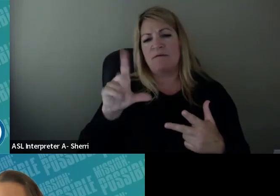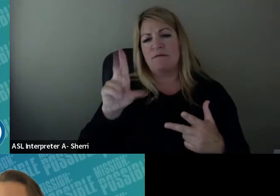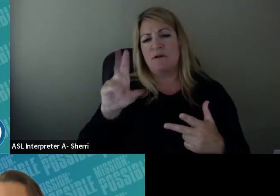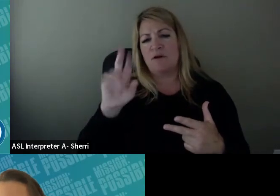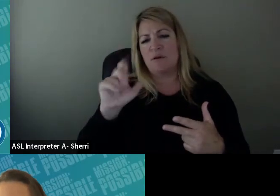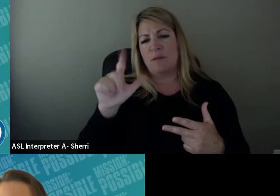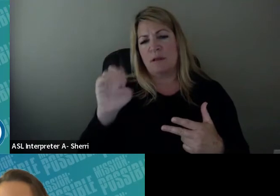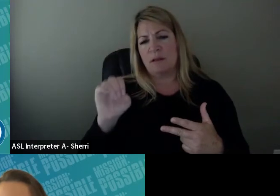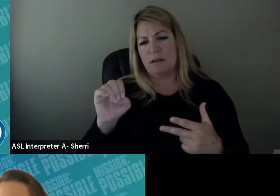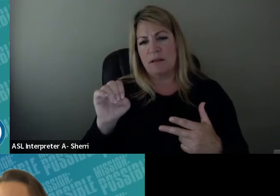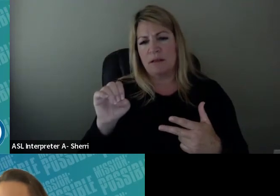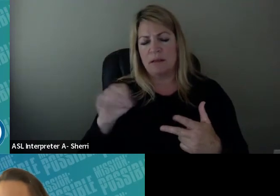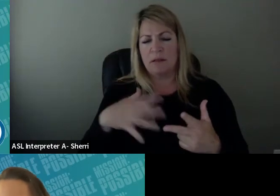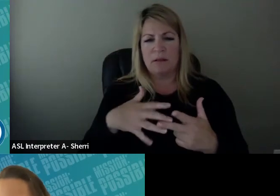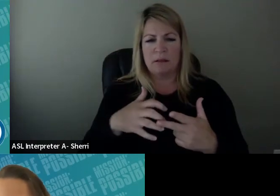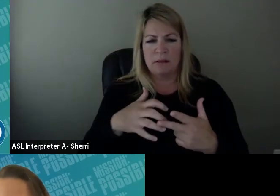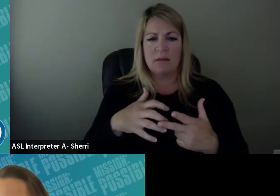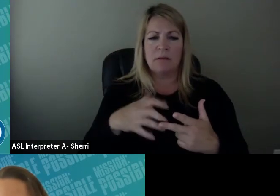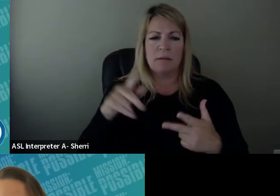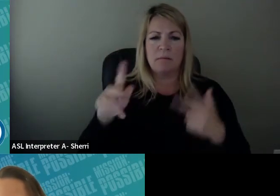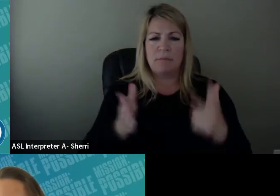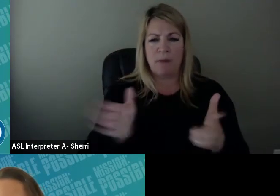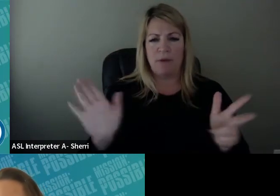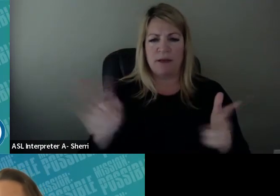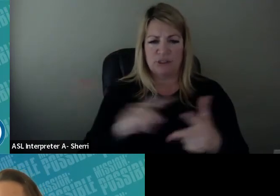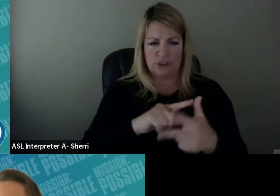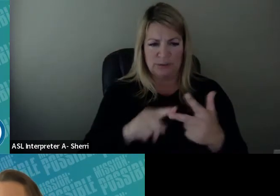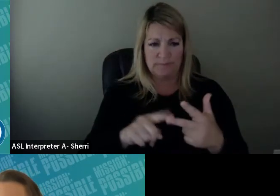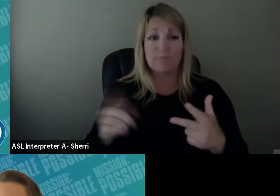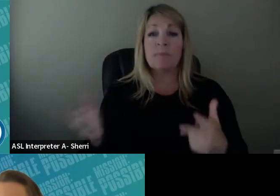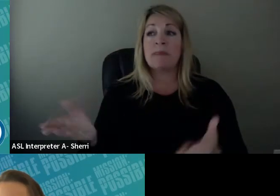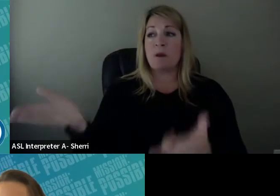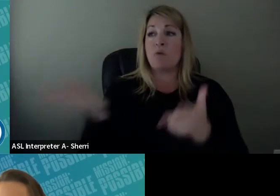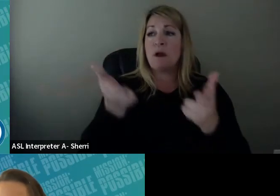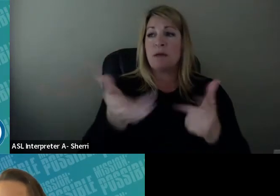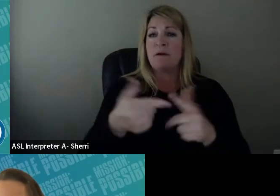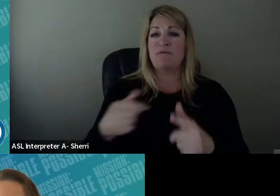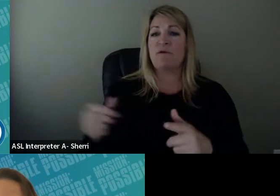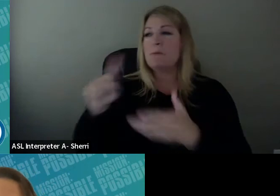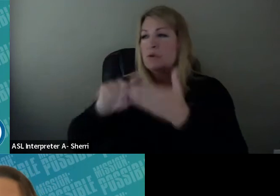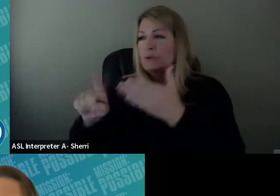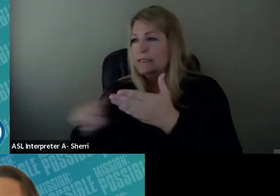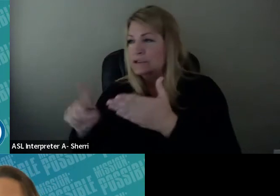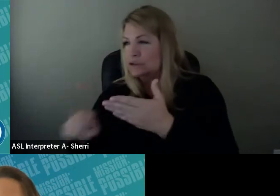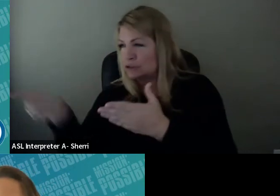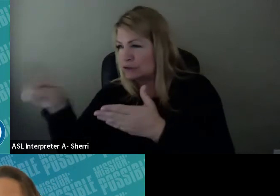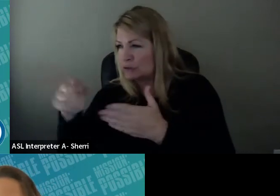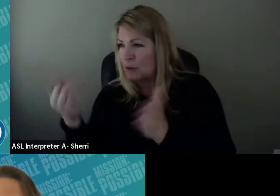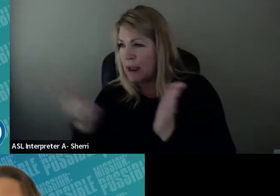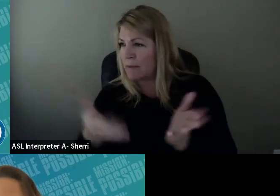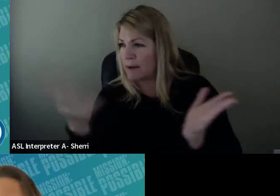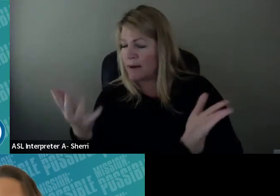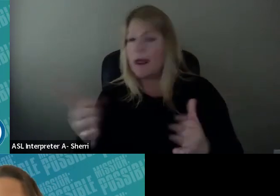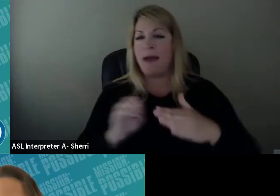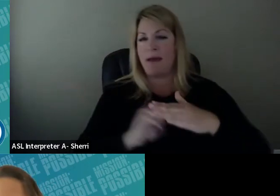right? According to the recommendation that we got from multiple researches, it is recommended for